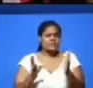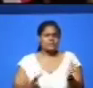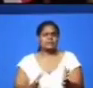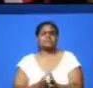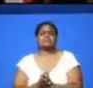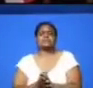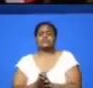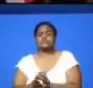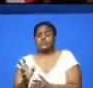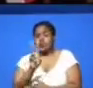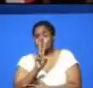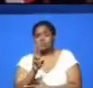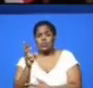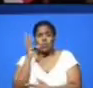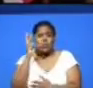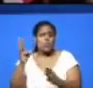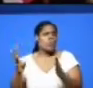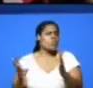These two witnesses